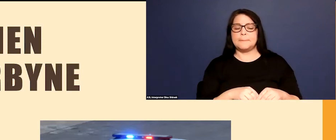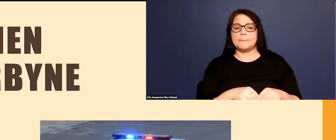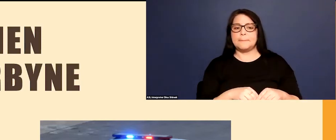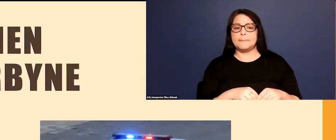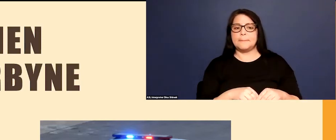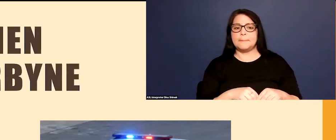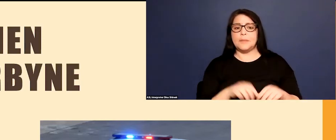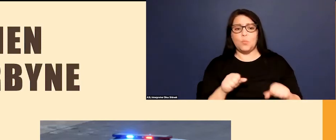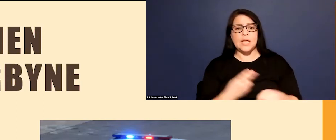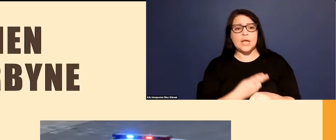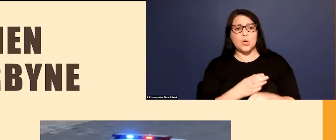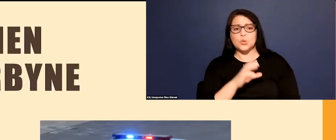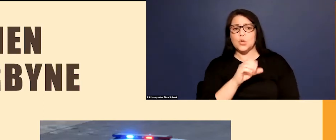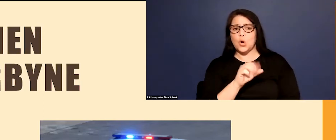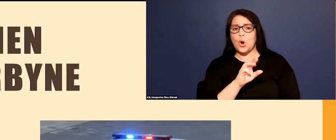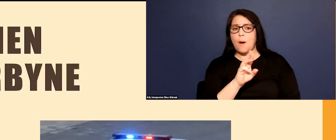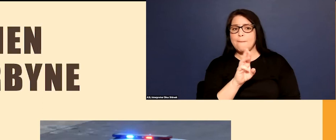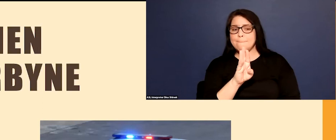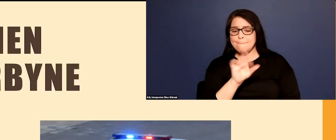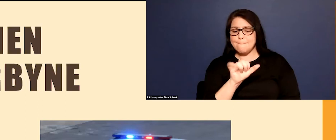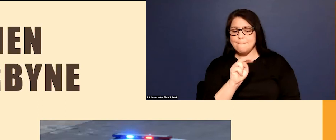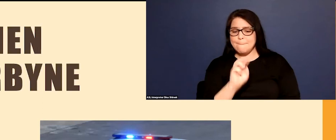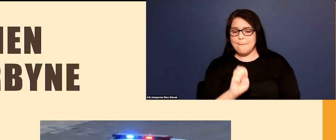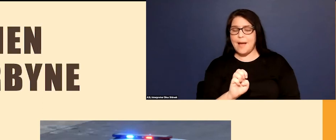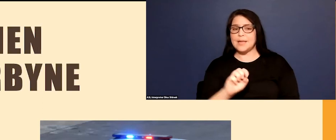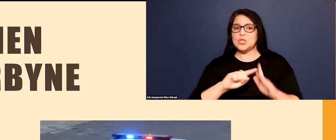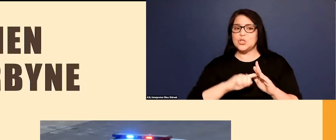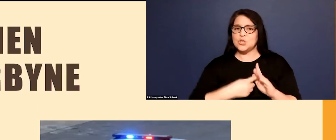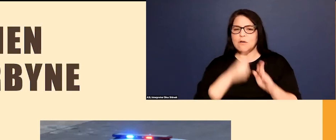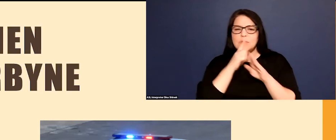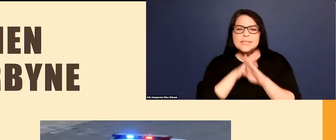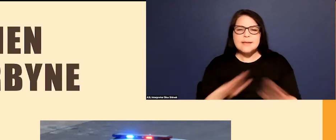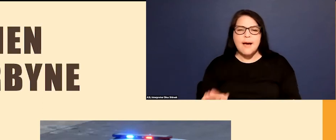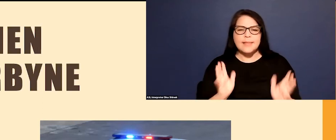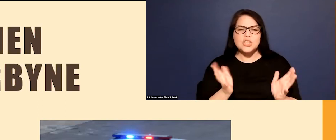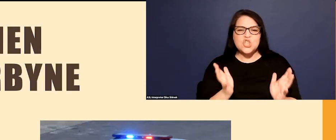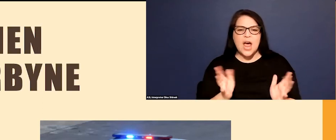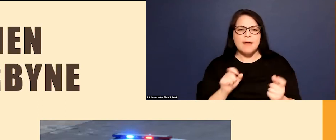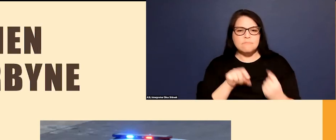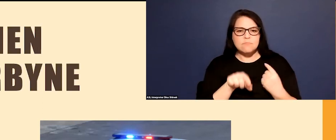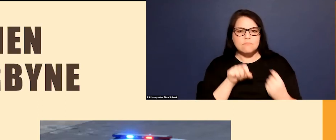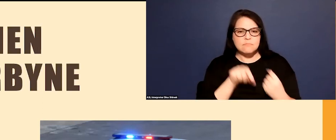We can use Carbine to start a silent chat,